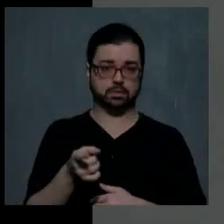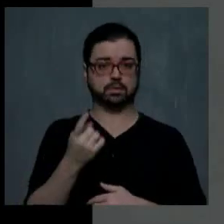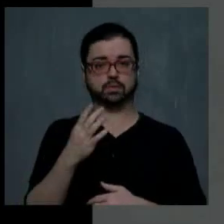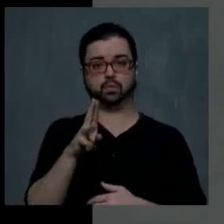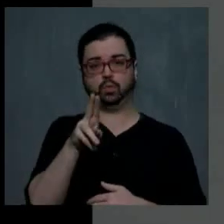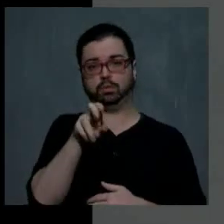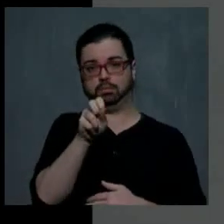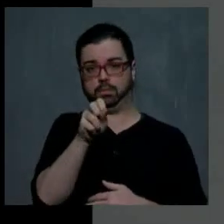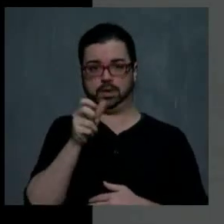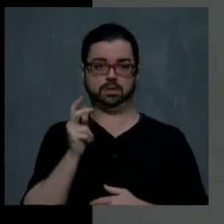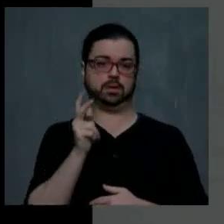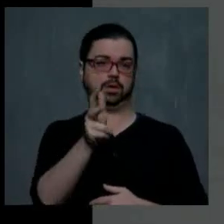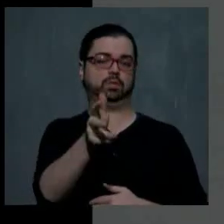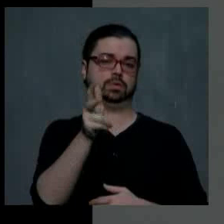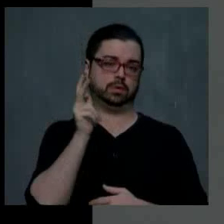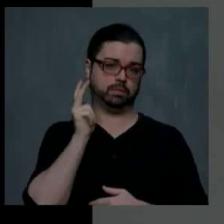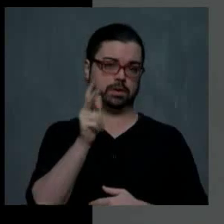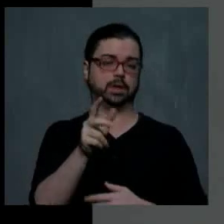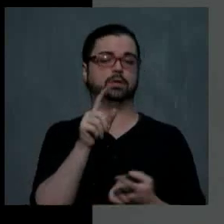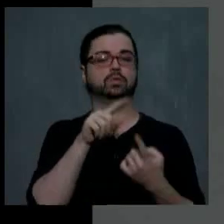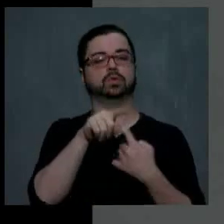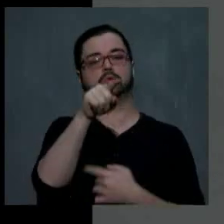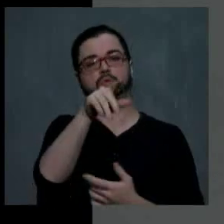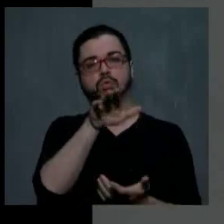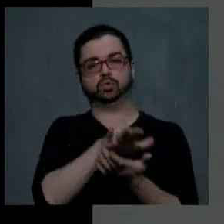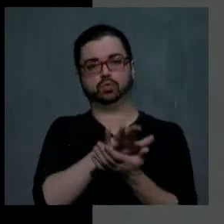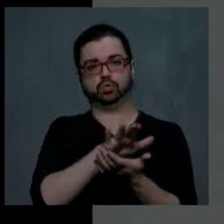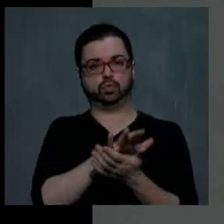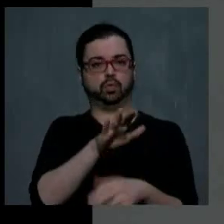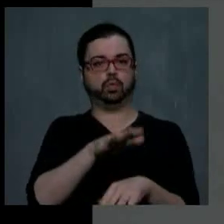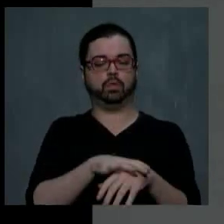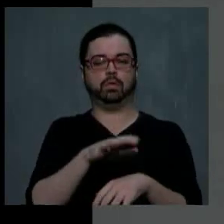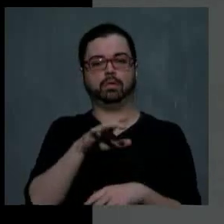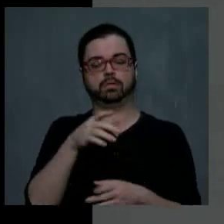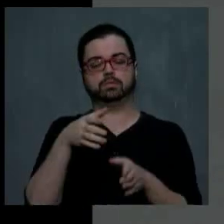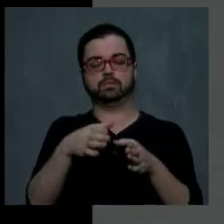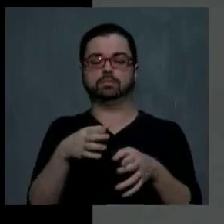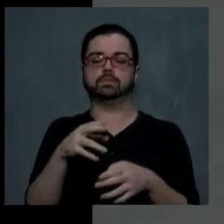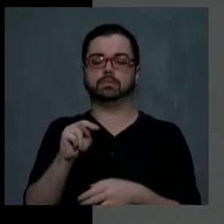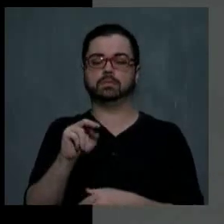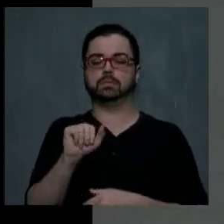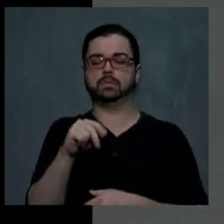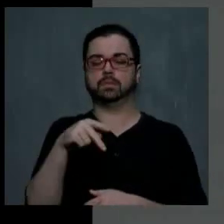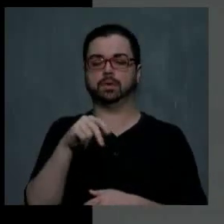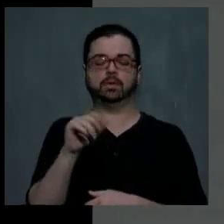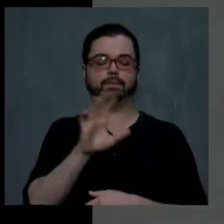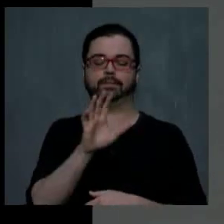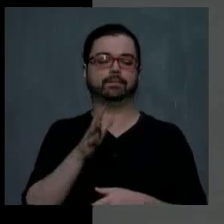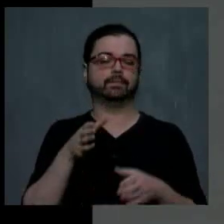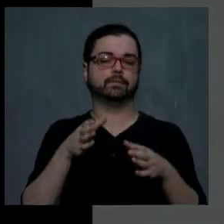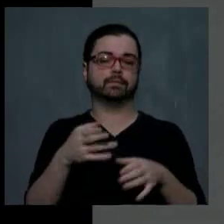that street to the school up on Napa Valley, or Henson Road.